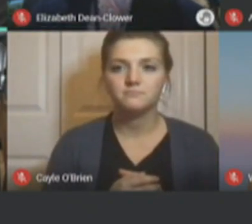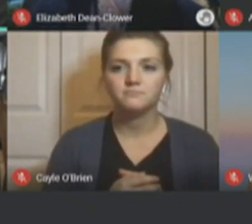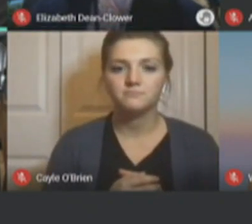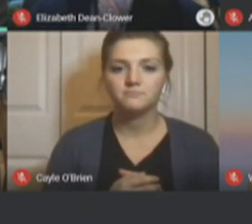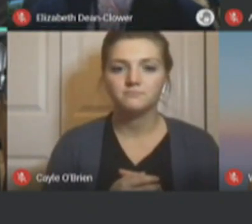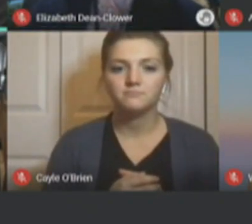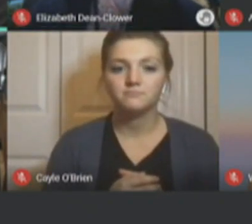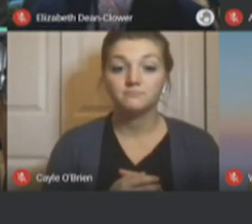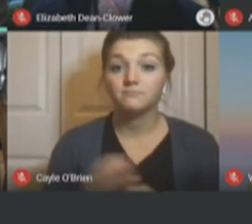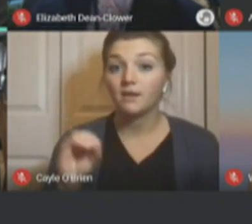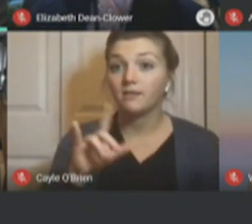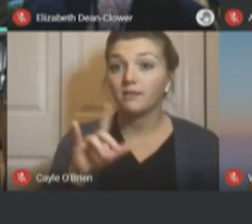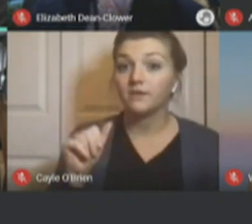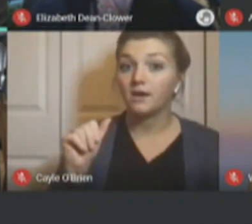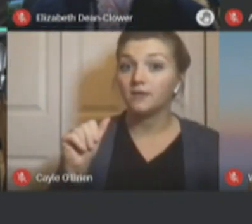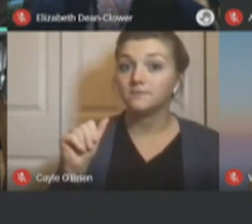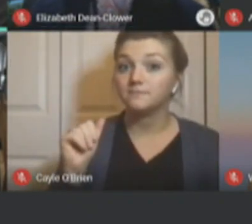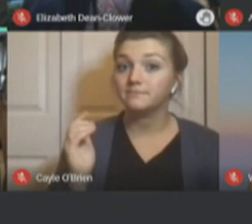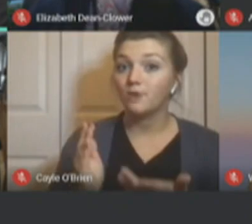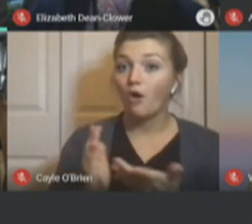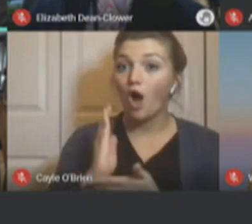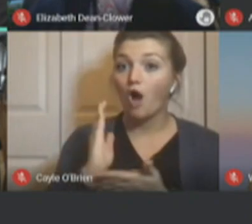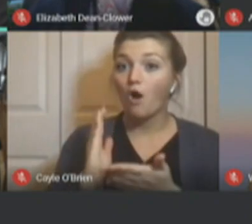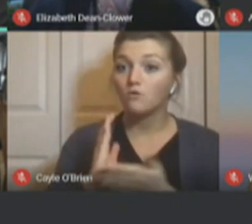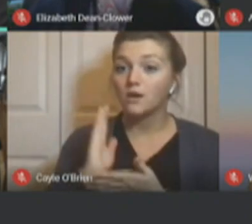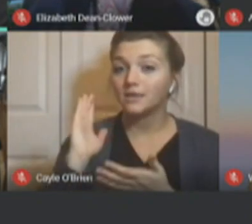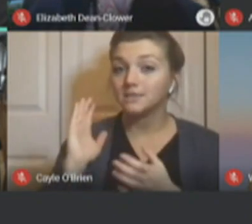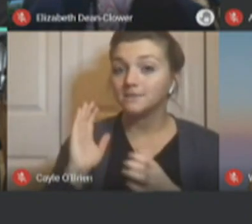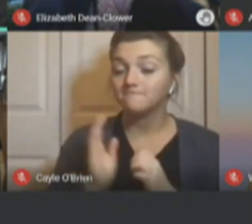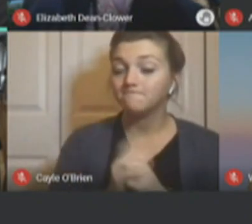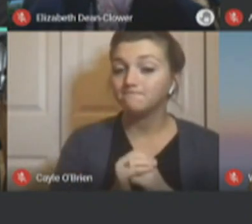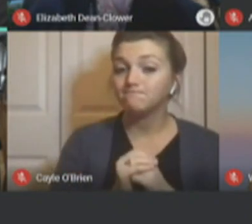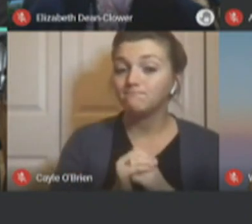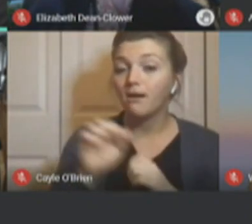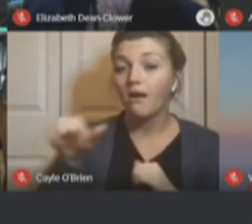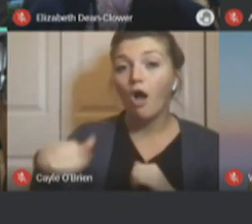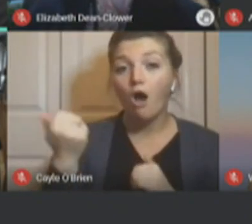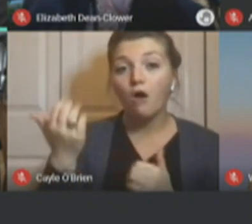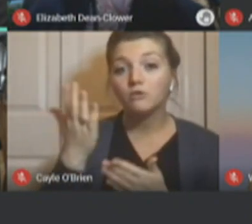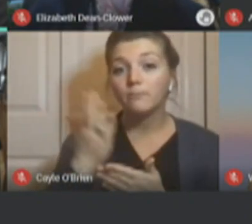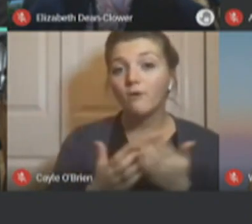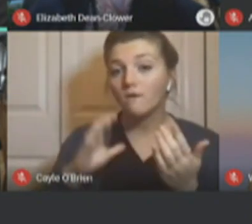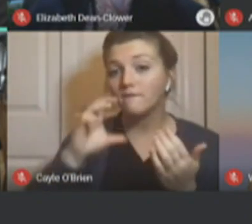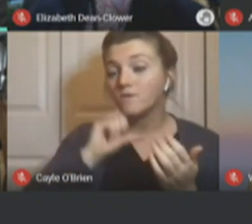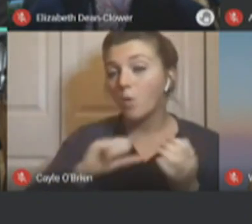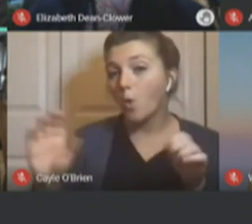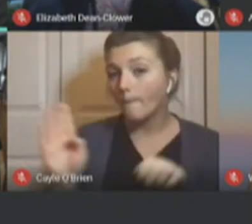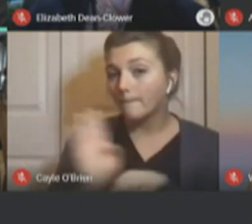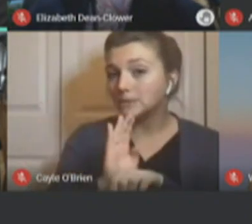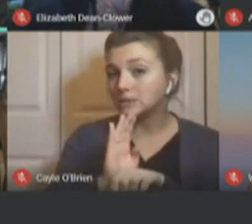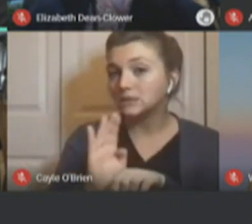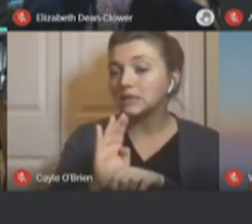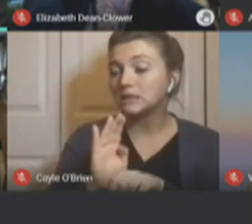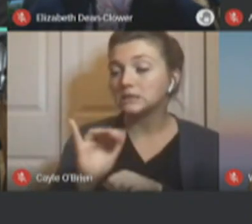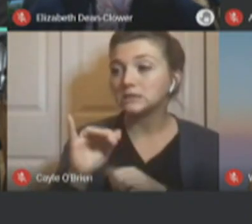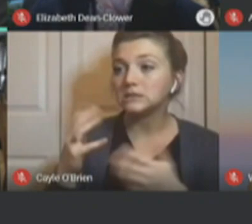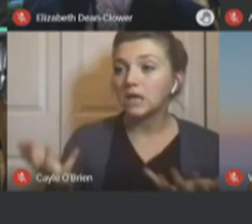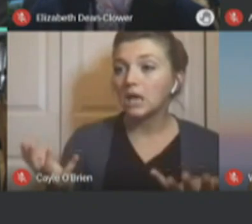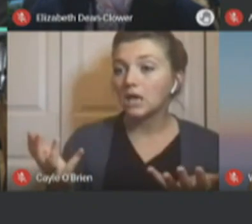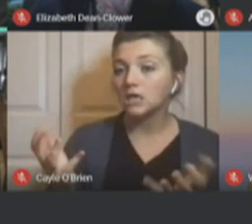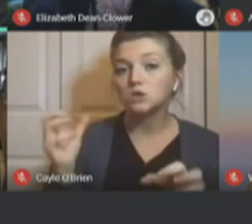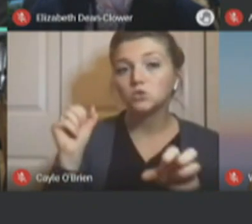All right. The other piece of old business that we have is